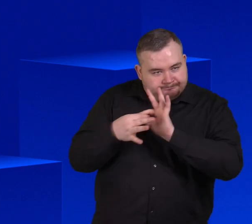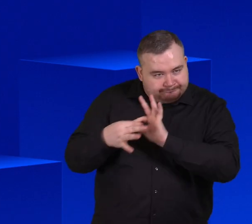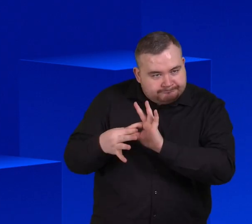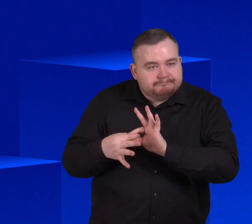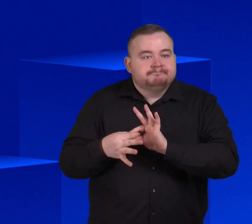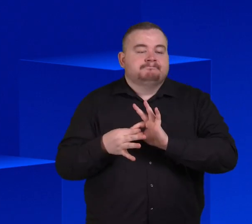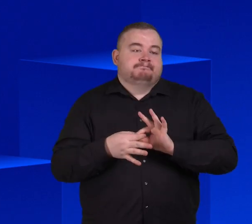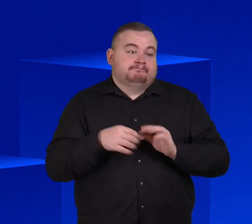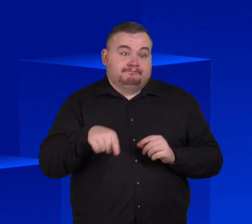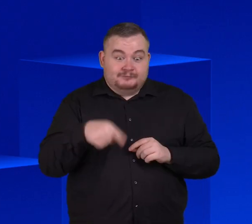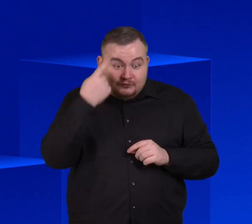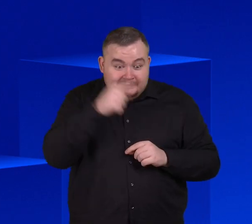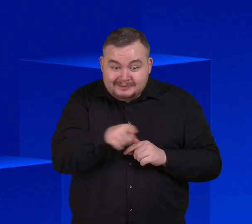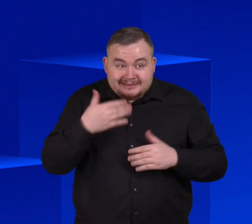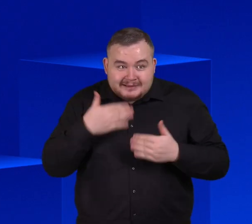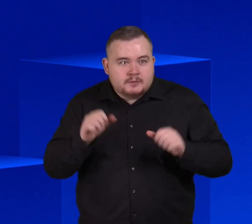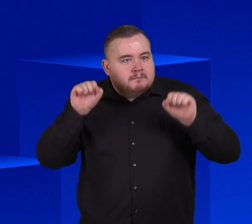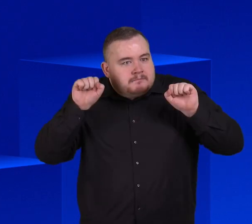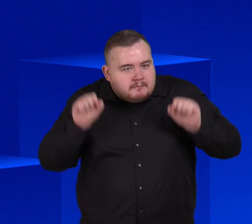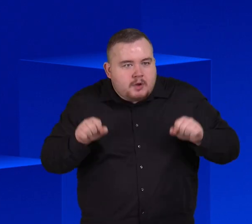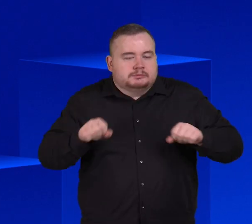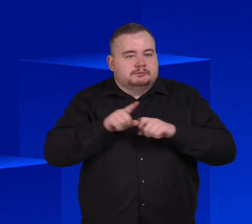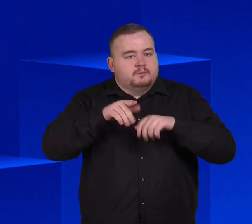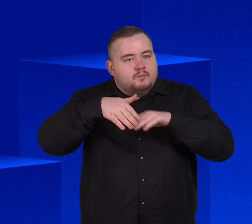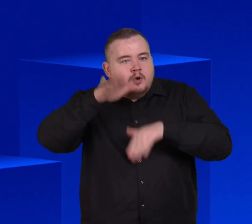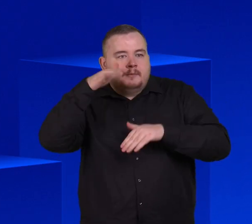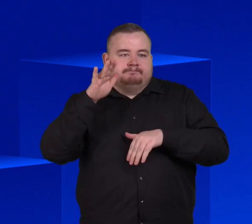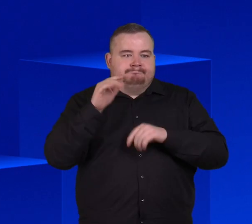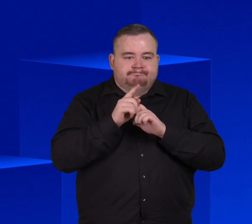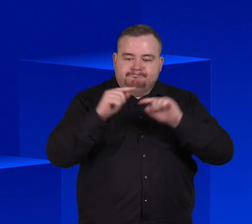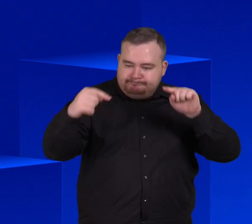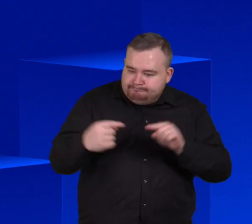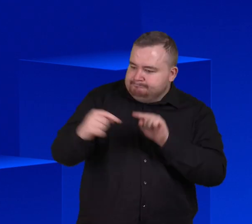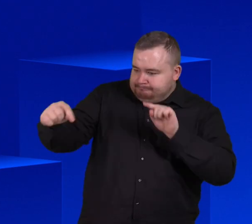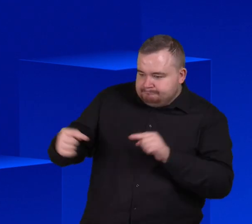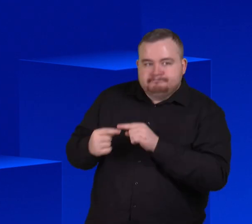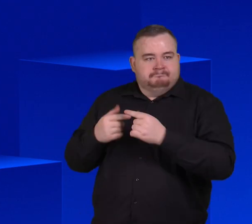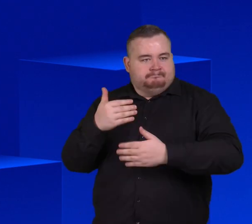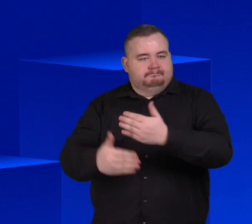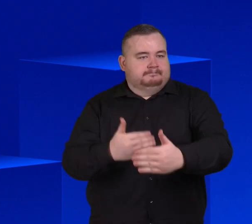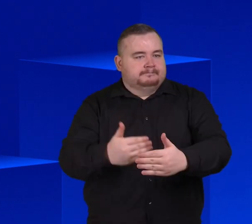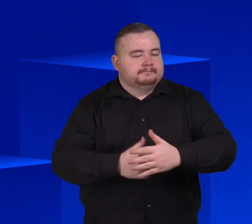projects offered from the Union, European Union means, European Union policy.